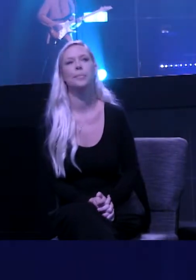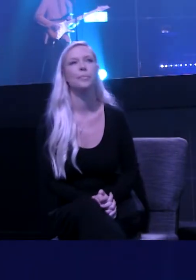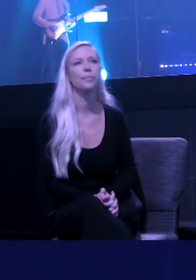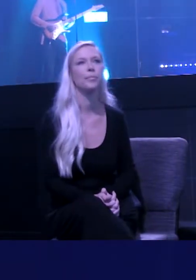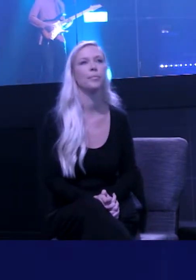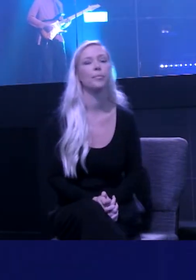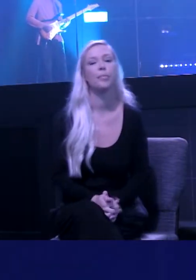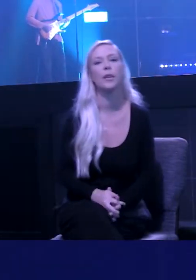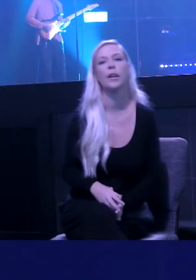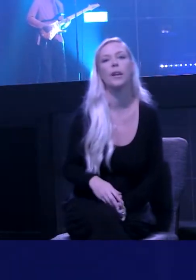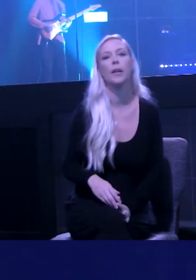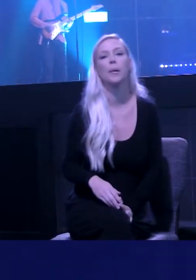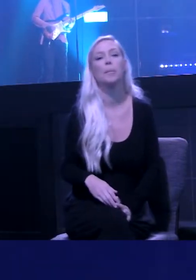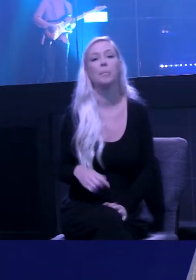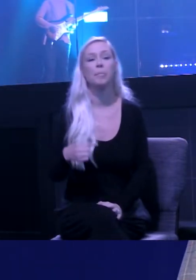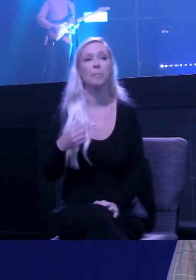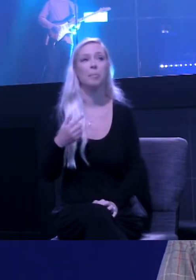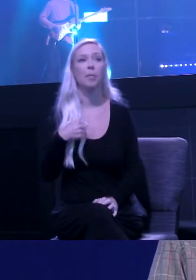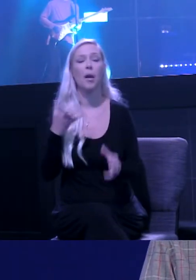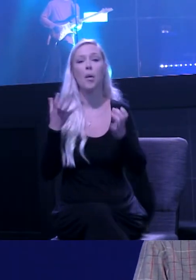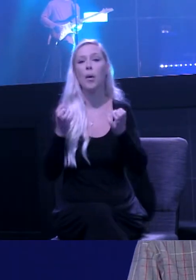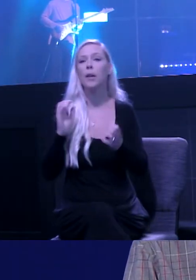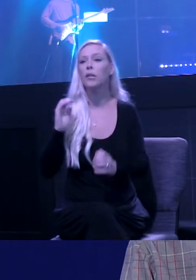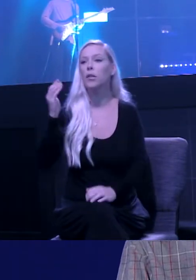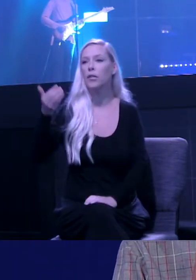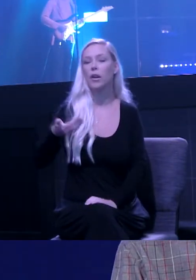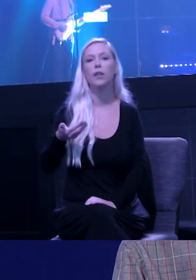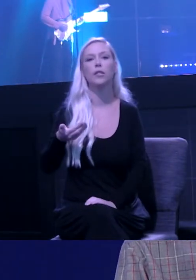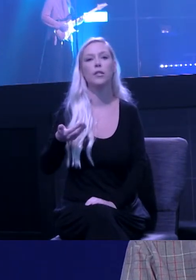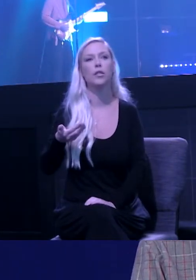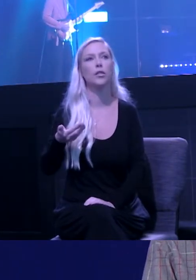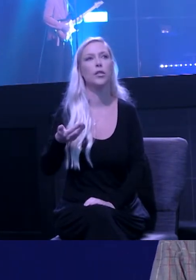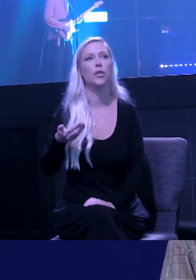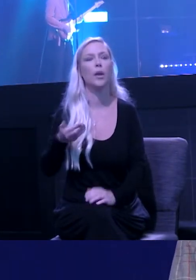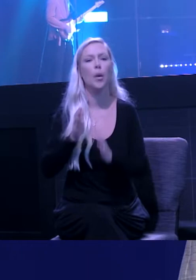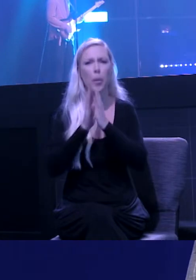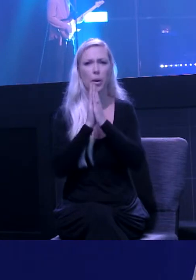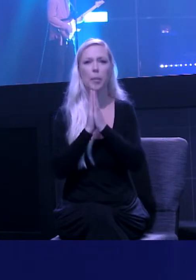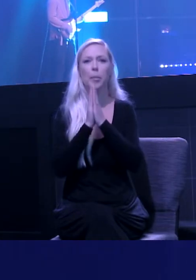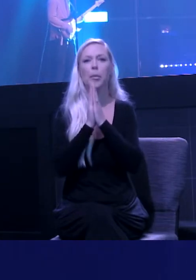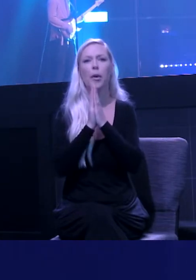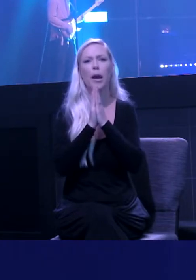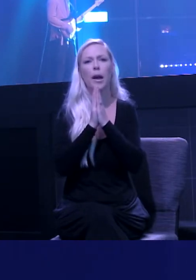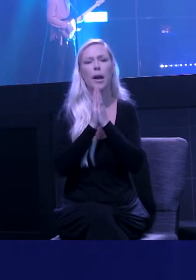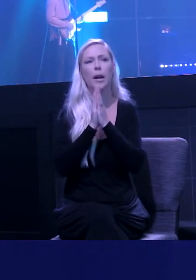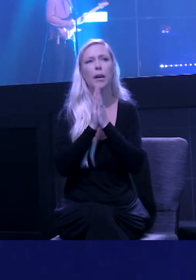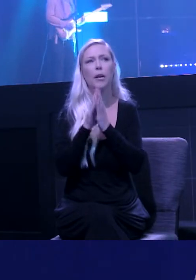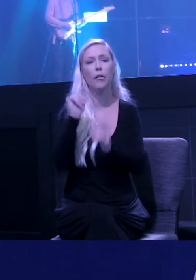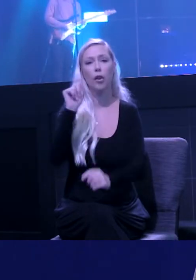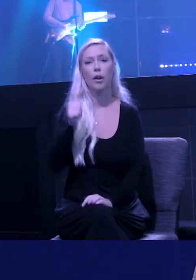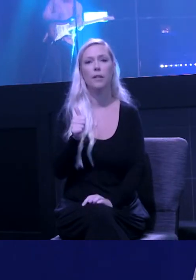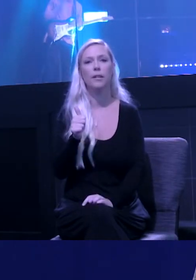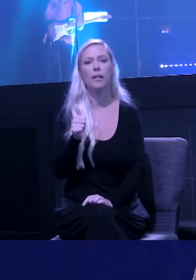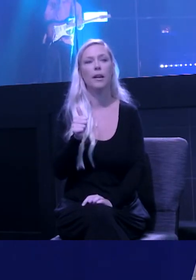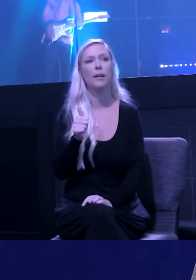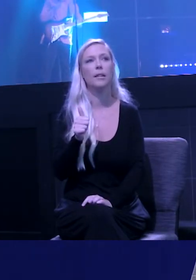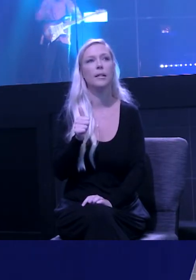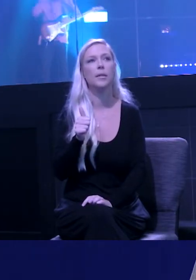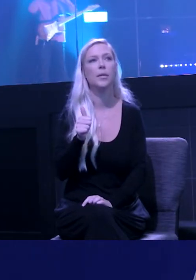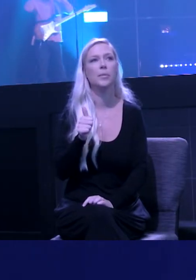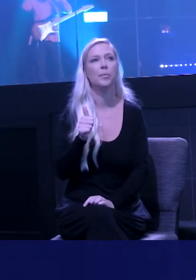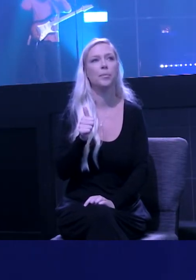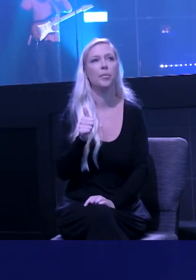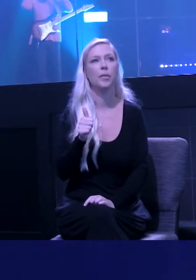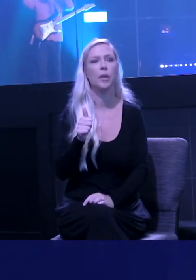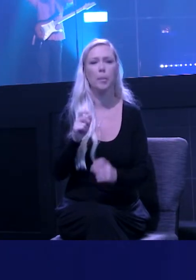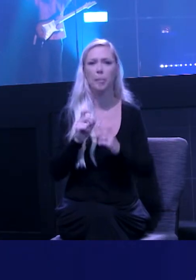I want to invite you to, in just a second, join with me as we pray for the tithes and the offerings that